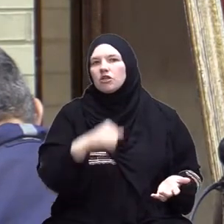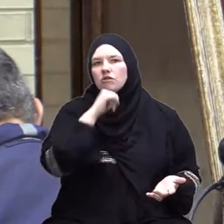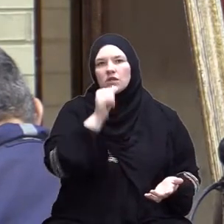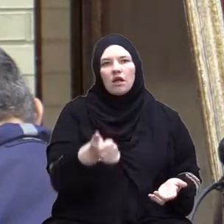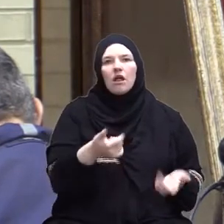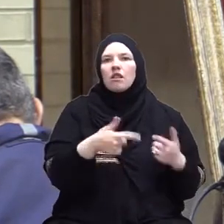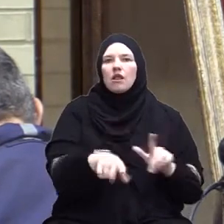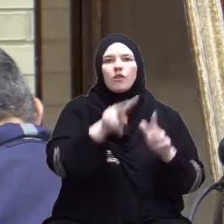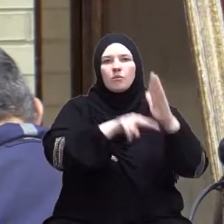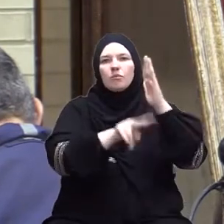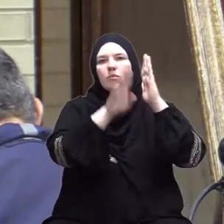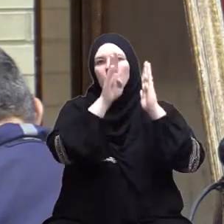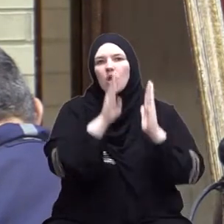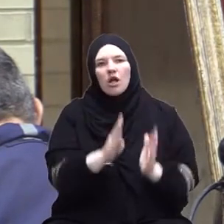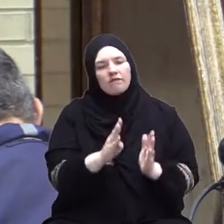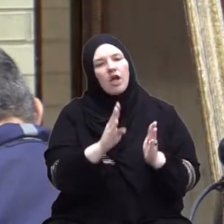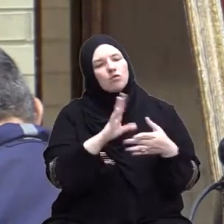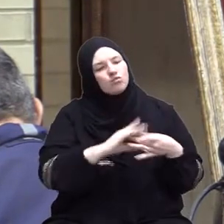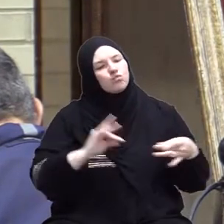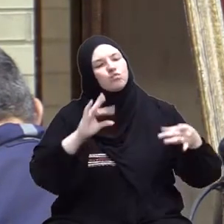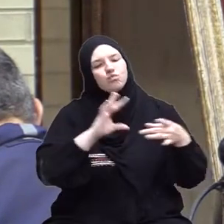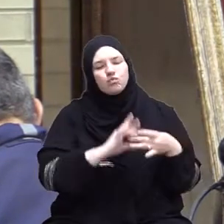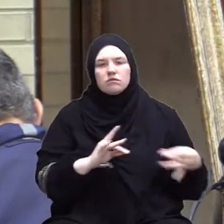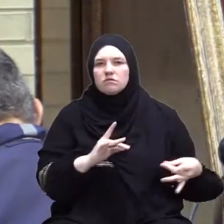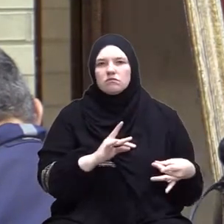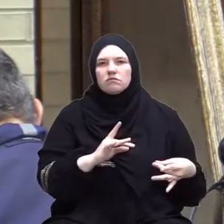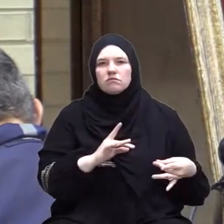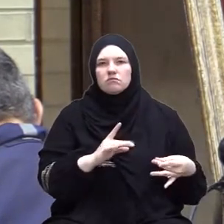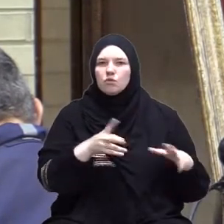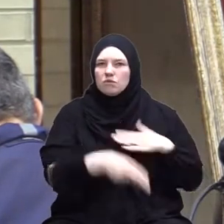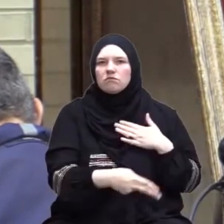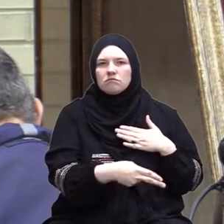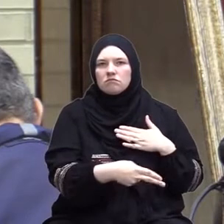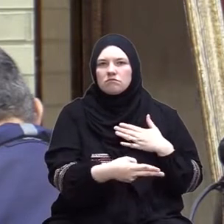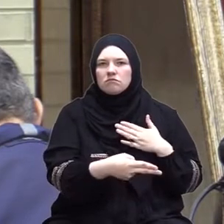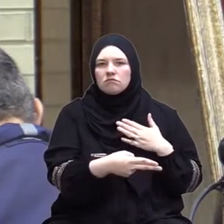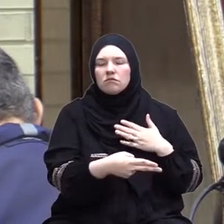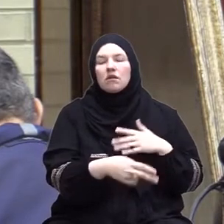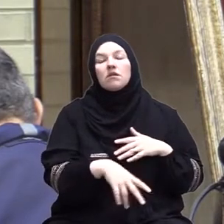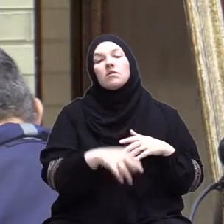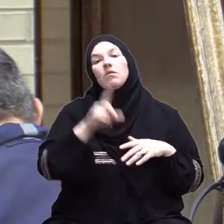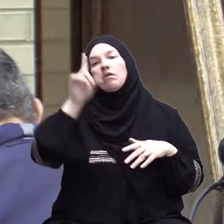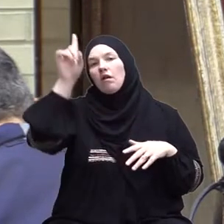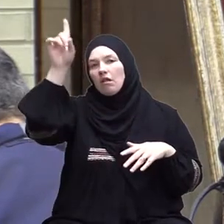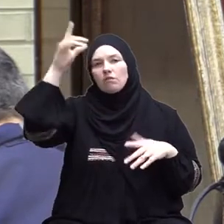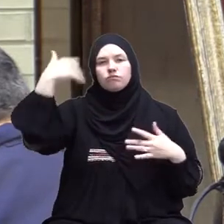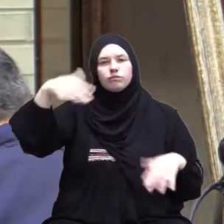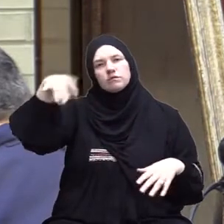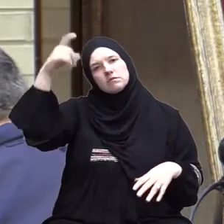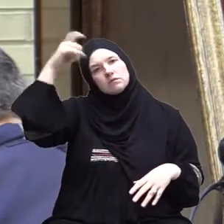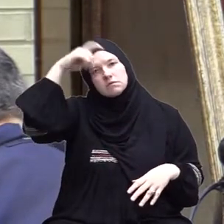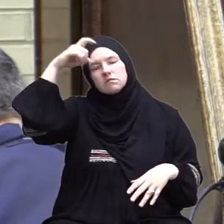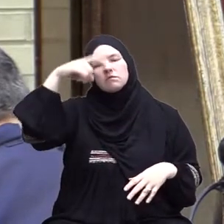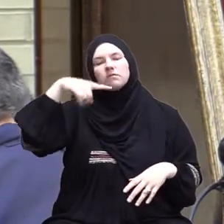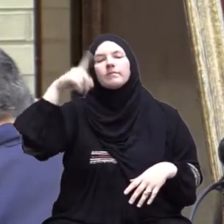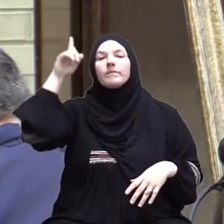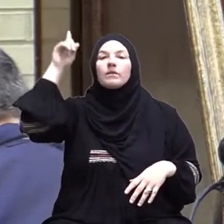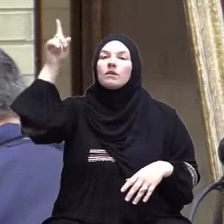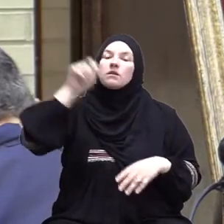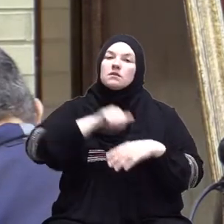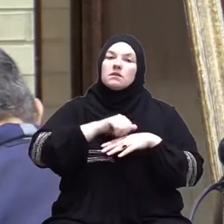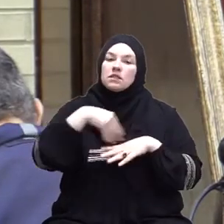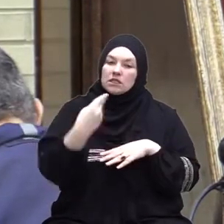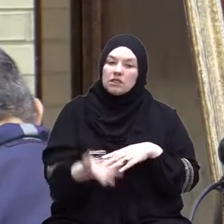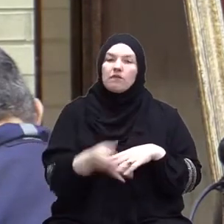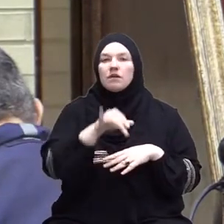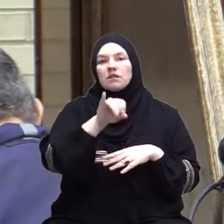the people. You cut them off. You kill them. So Allah, in His divine wisdom, has given